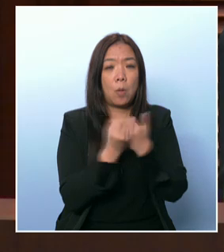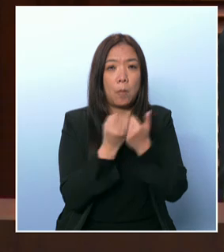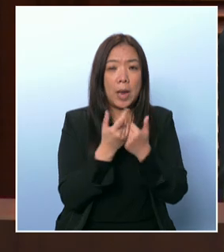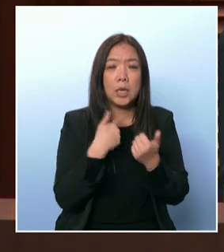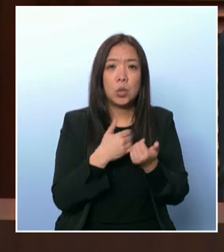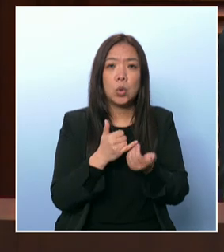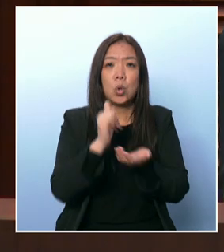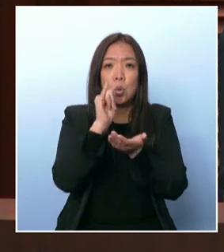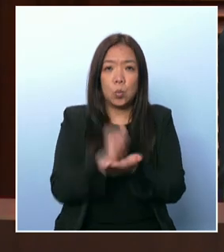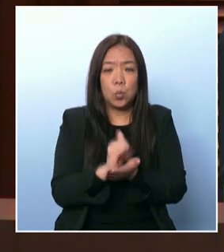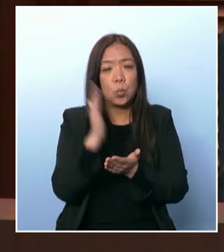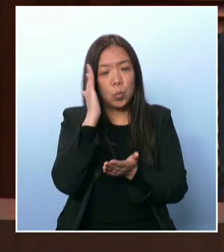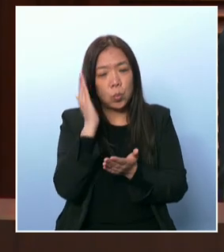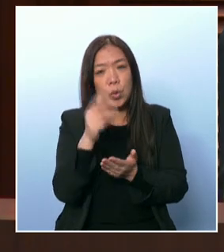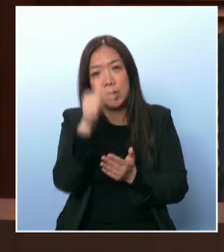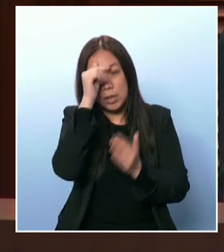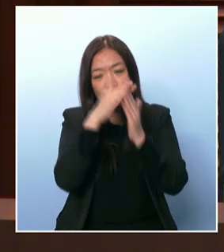chairman